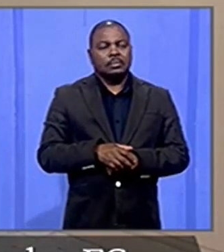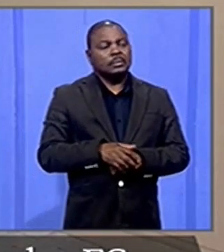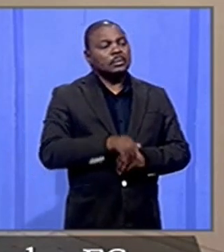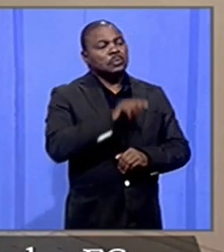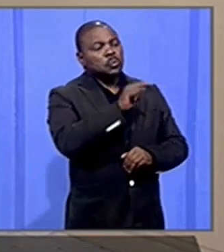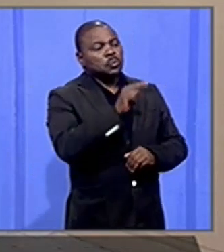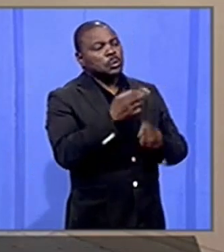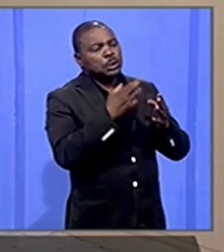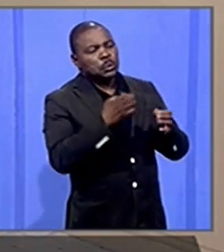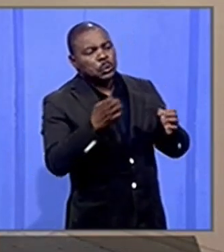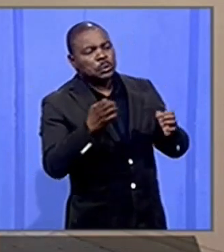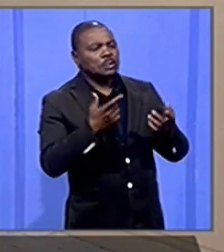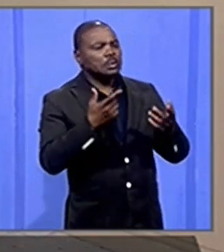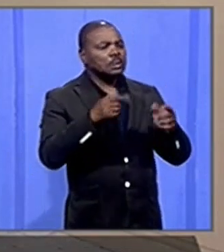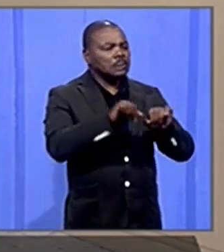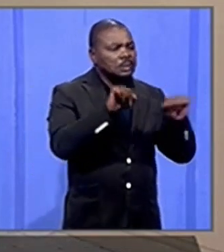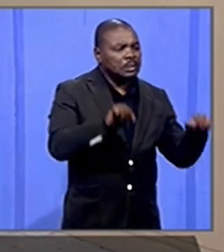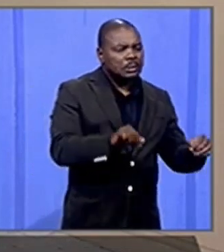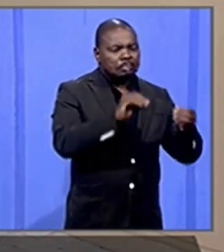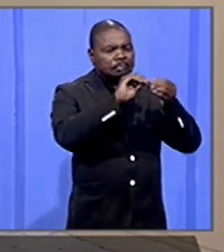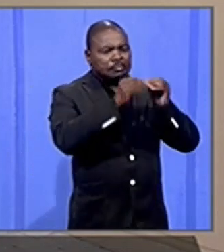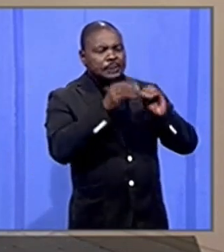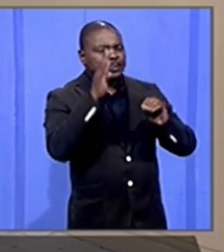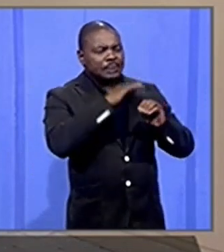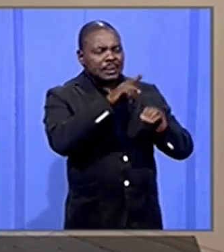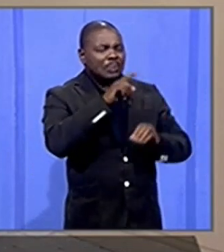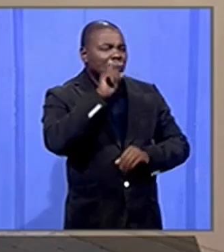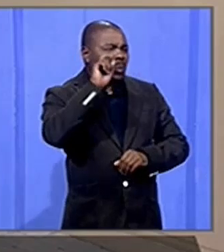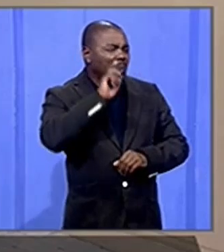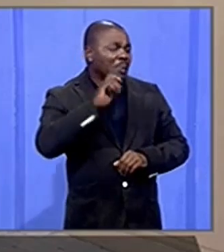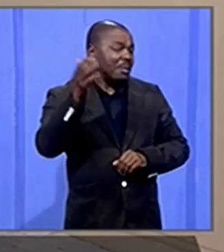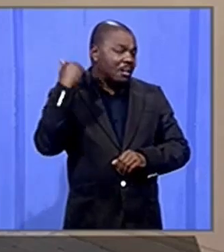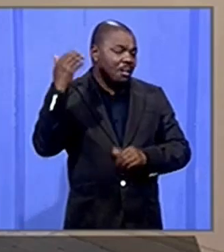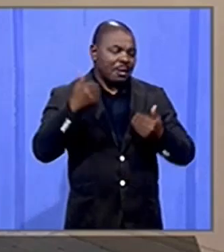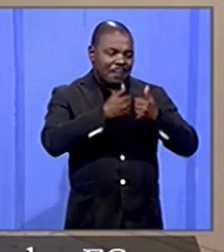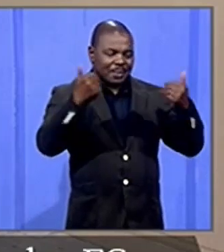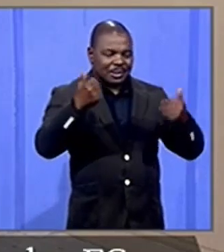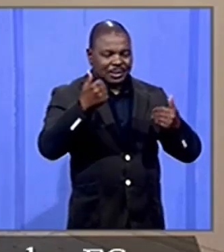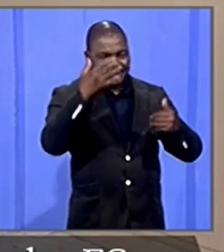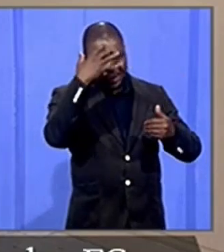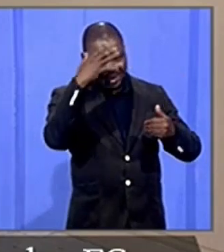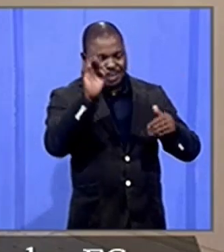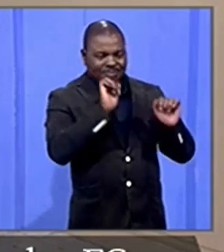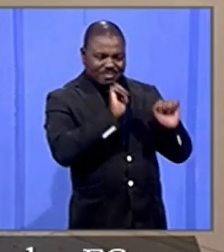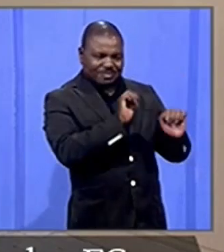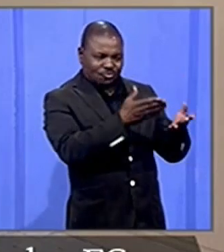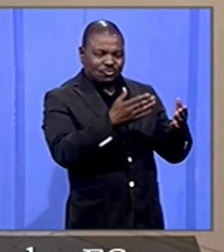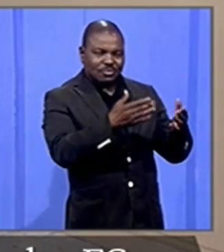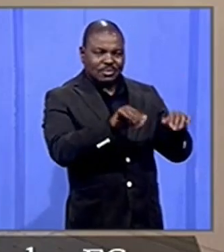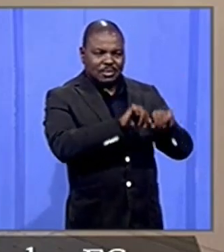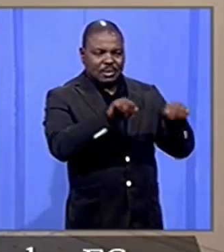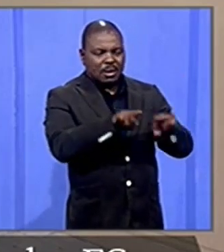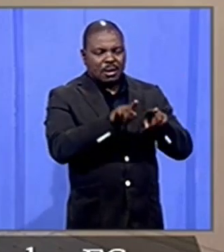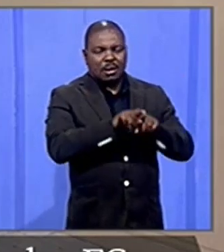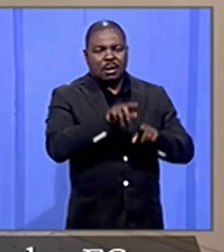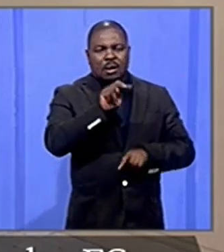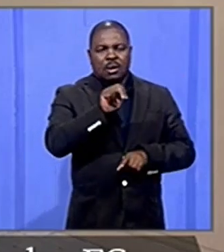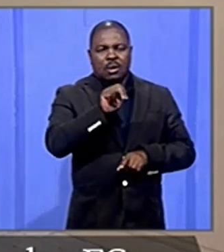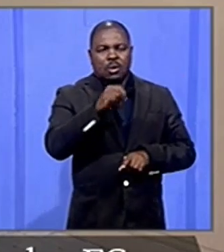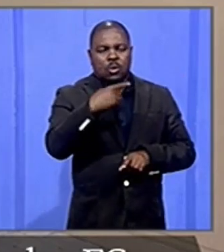infrastructure ntse re na lona go le bateng ke ya sa le tla le mmuso wa apartheid tsa maolo sheba ngwathe.